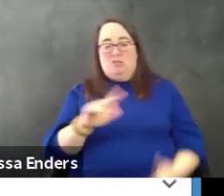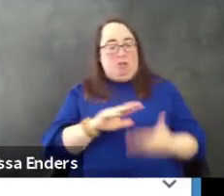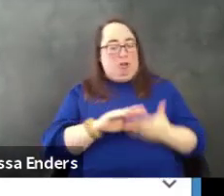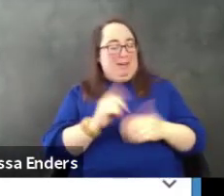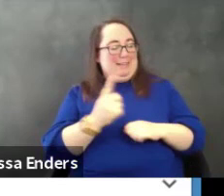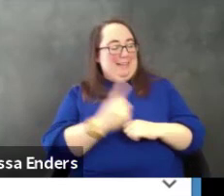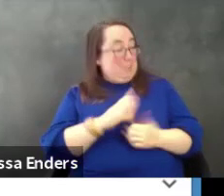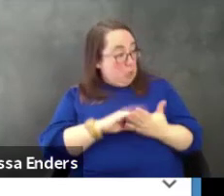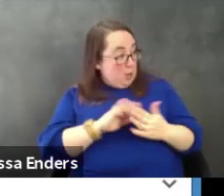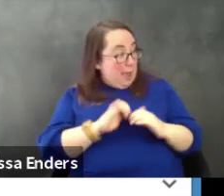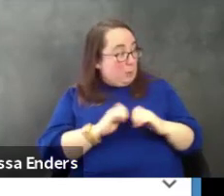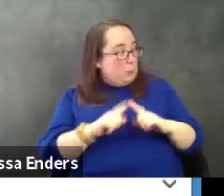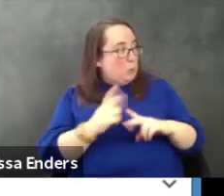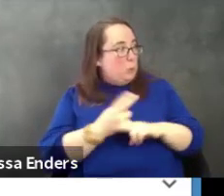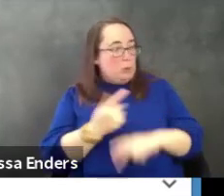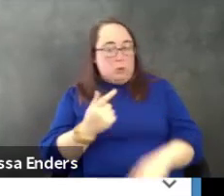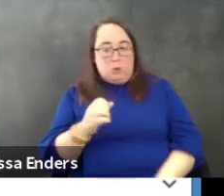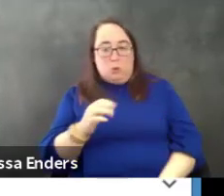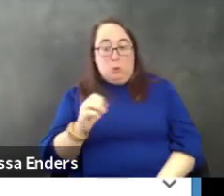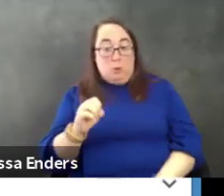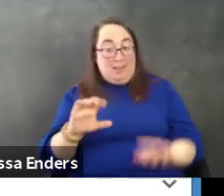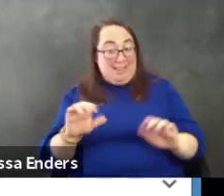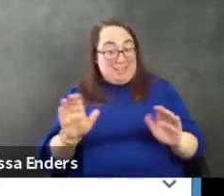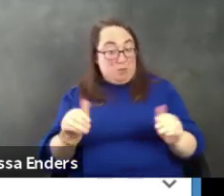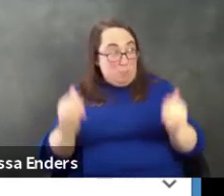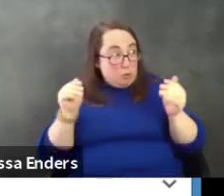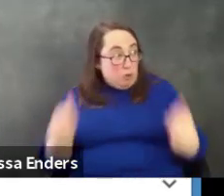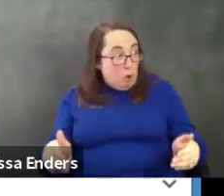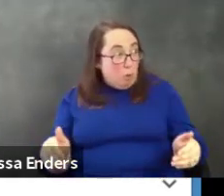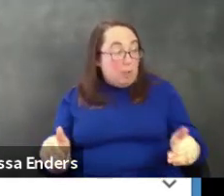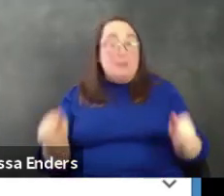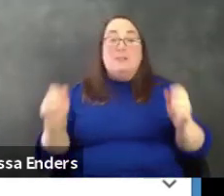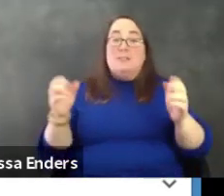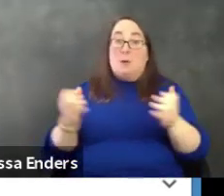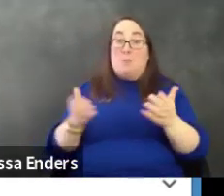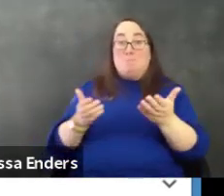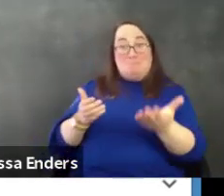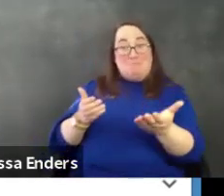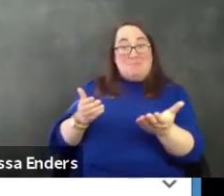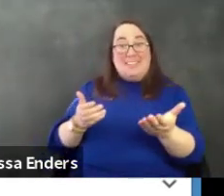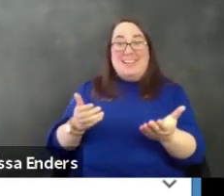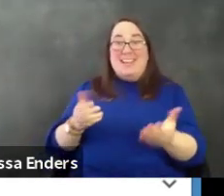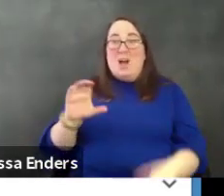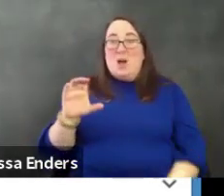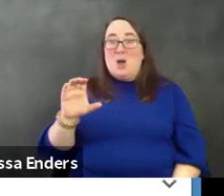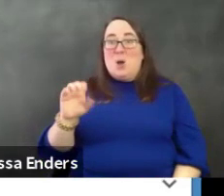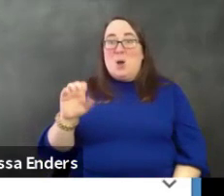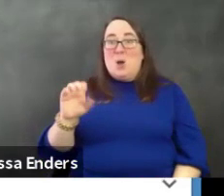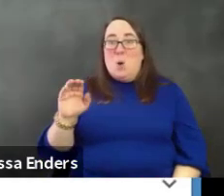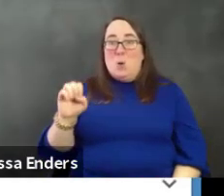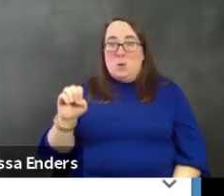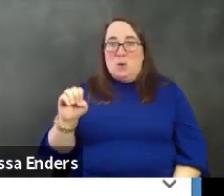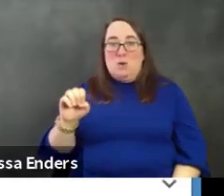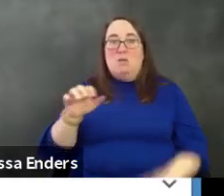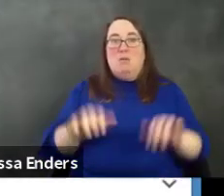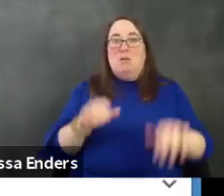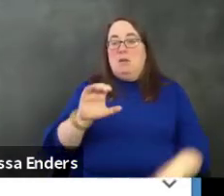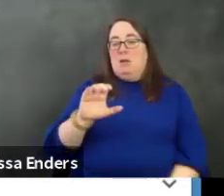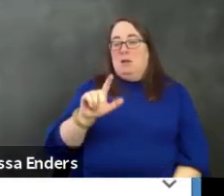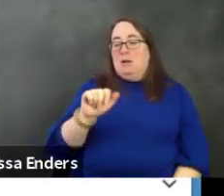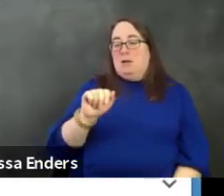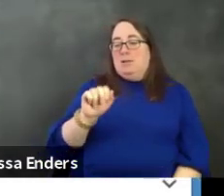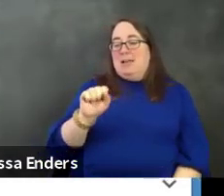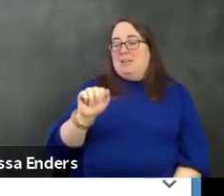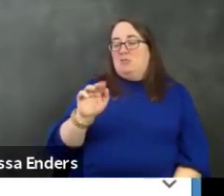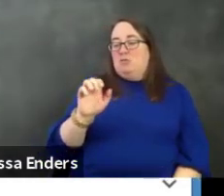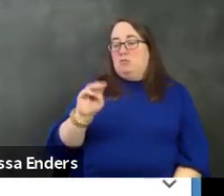use Google Classroom and go. So this is the Google Classroom code. You're going to go to classroom.google.com. I put that code